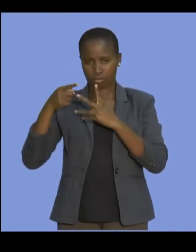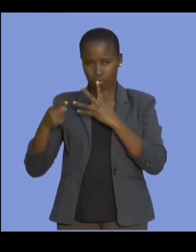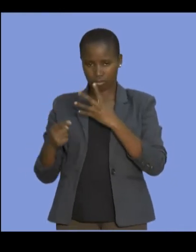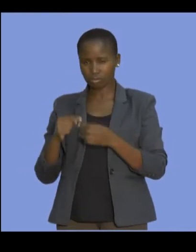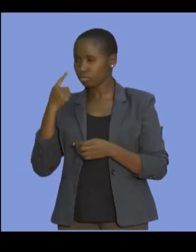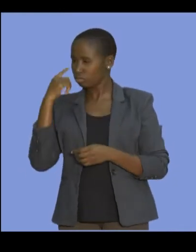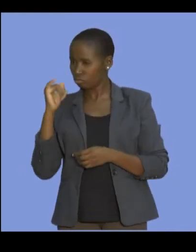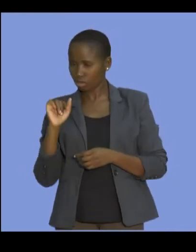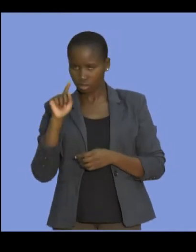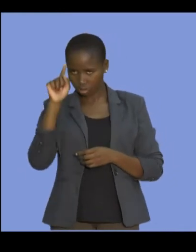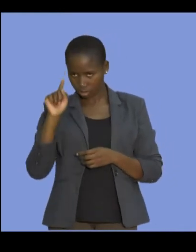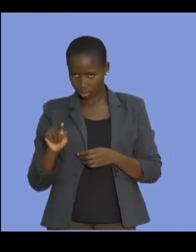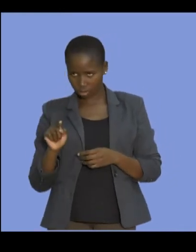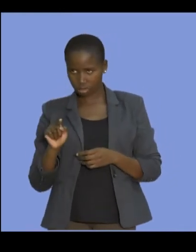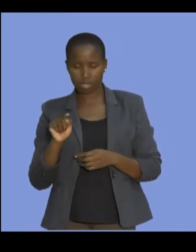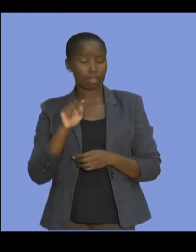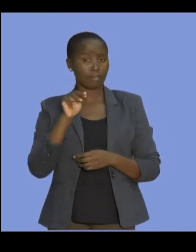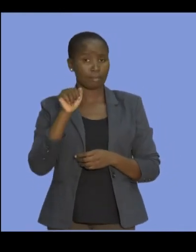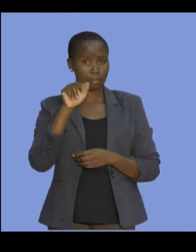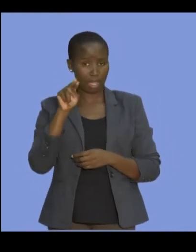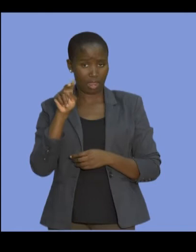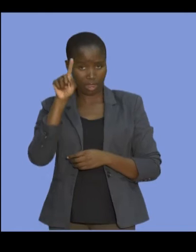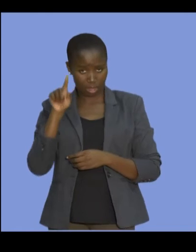check. So those are the mean.